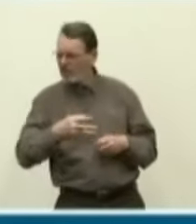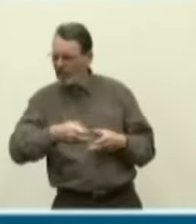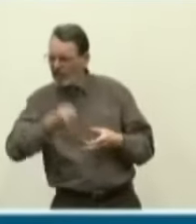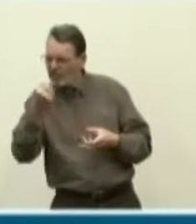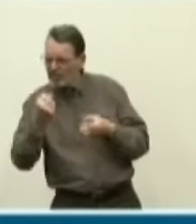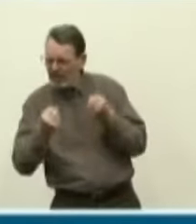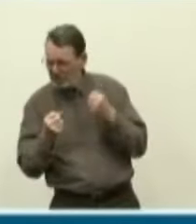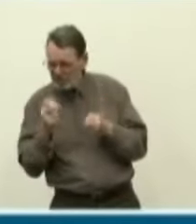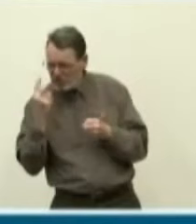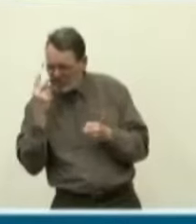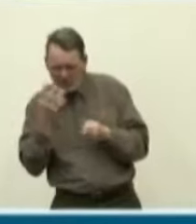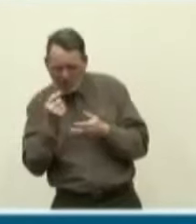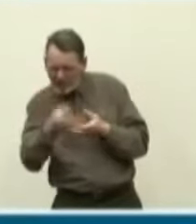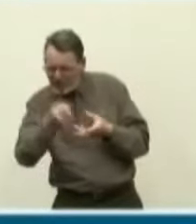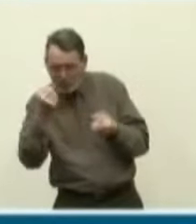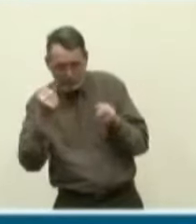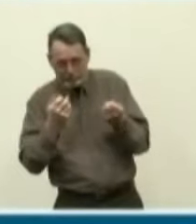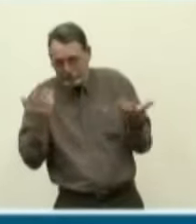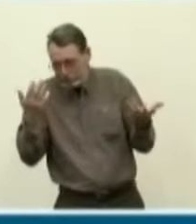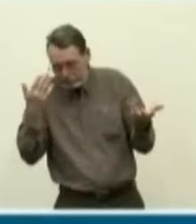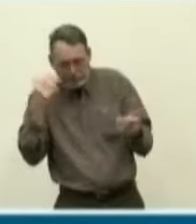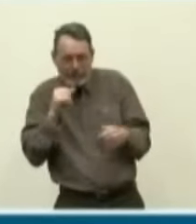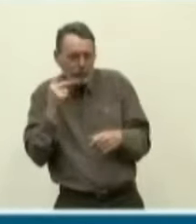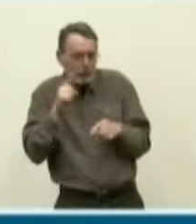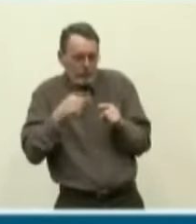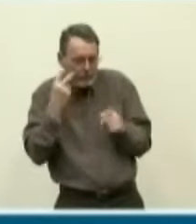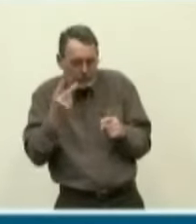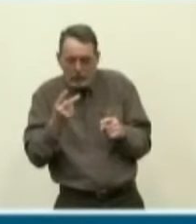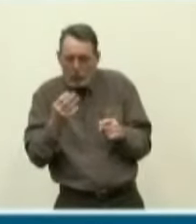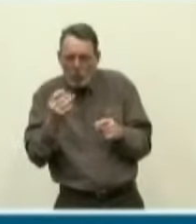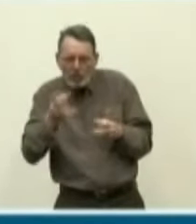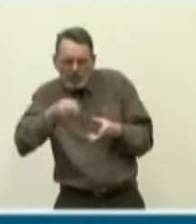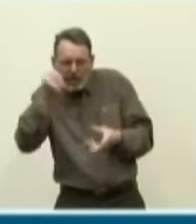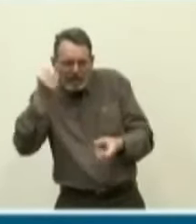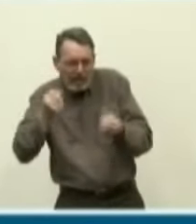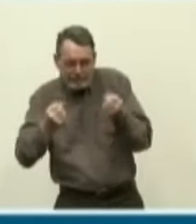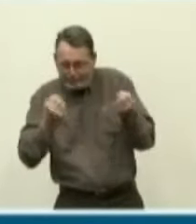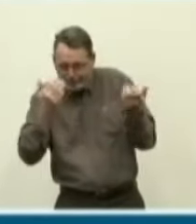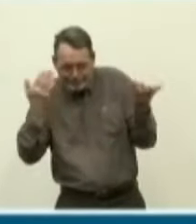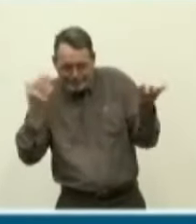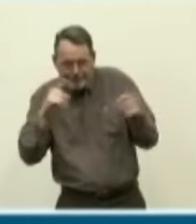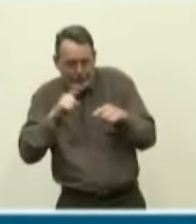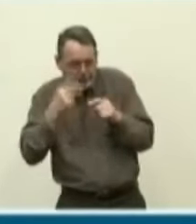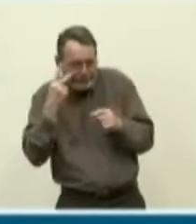Could you tell? I couldn't. What did they take? Could you tell? I couldn't tell.